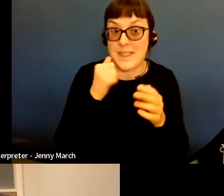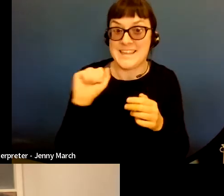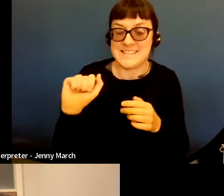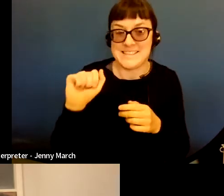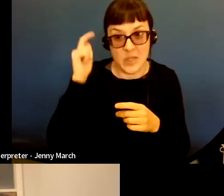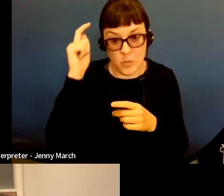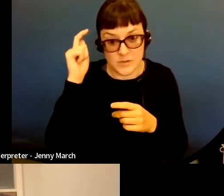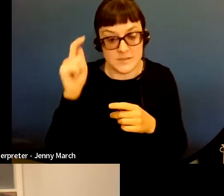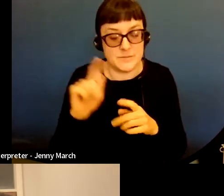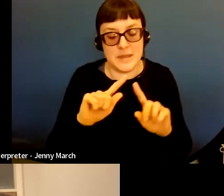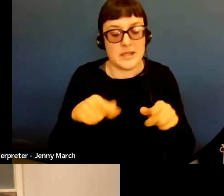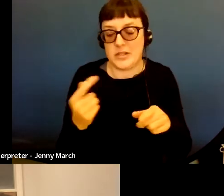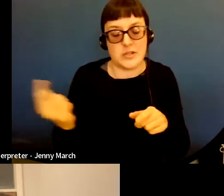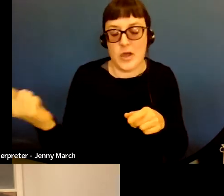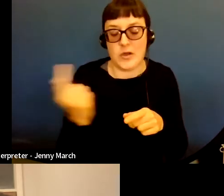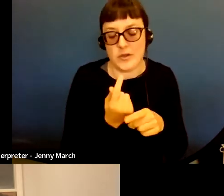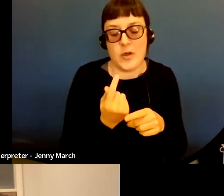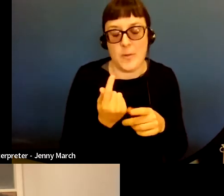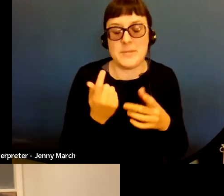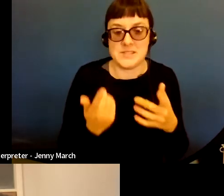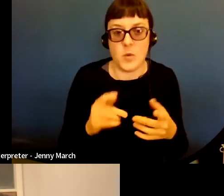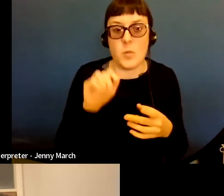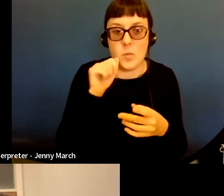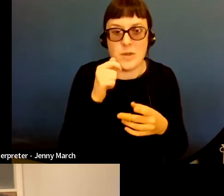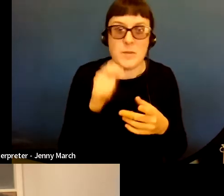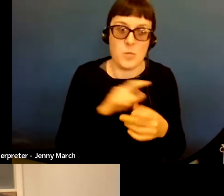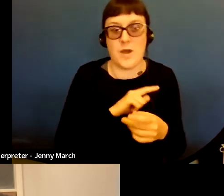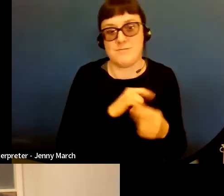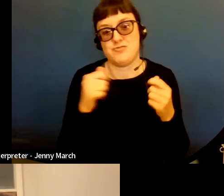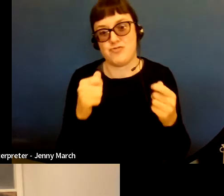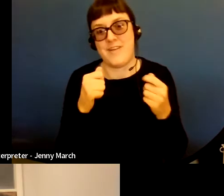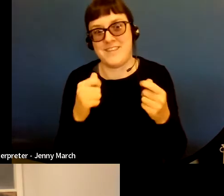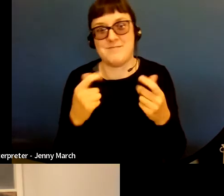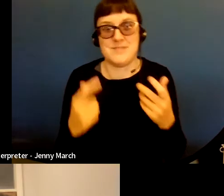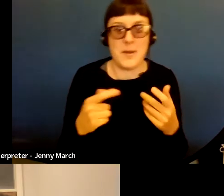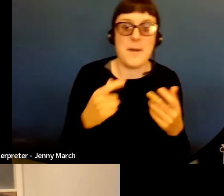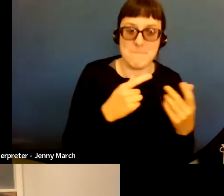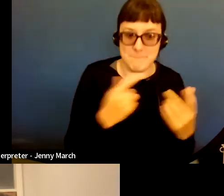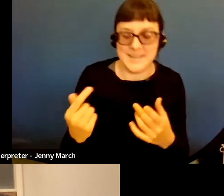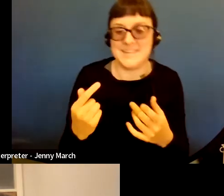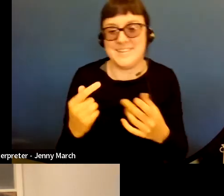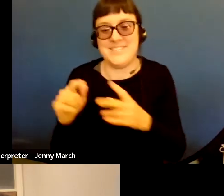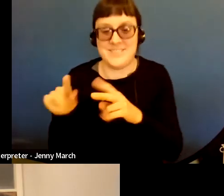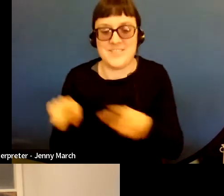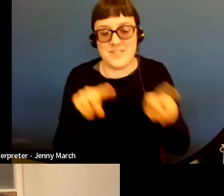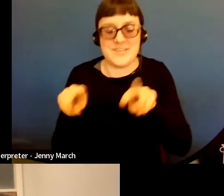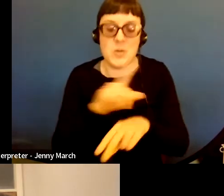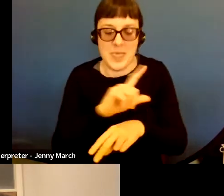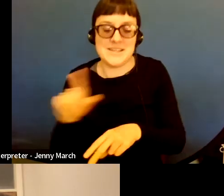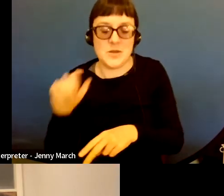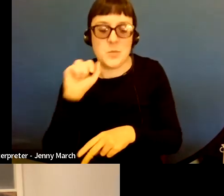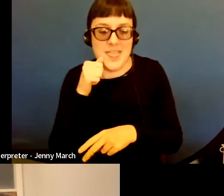wasn't able to join us today, so he's actually been driving and pulled over to give a contribution for us. So you'll see that